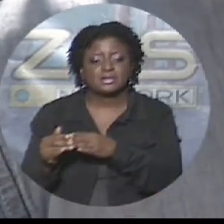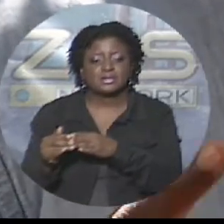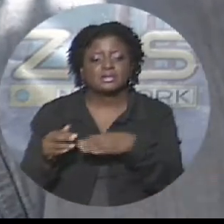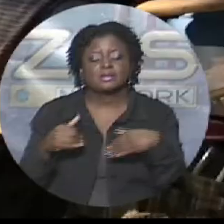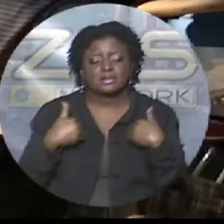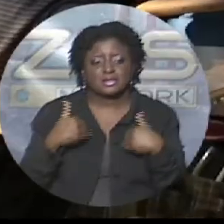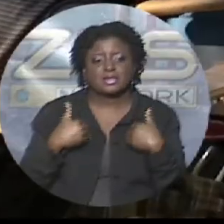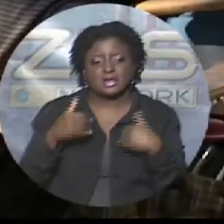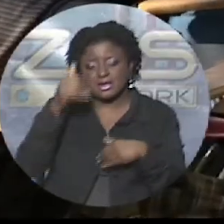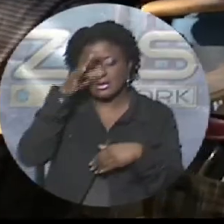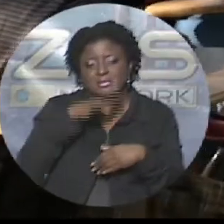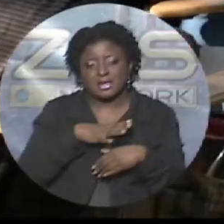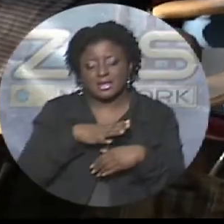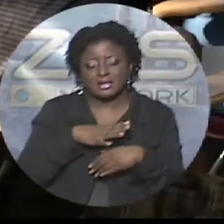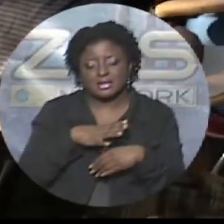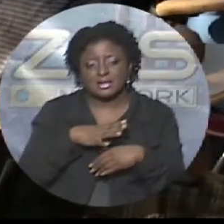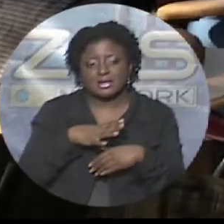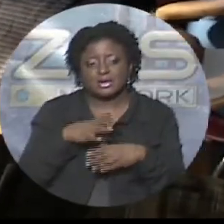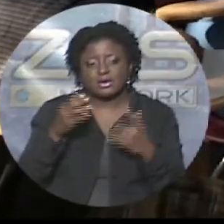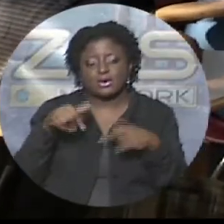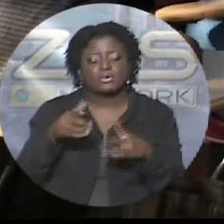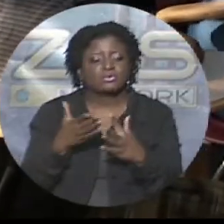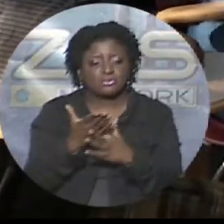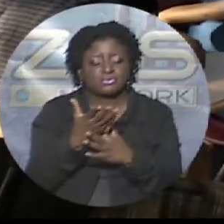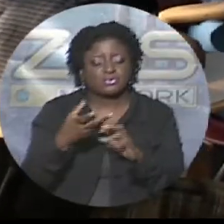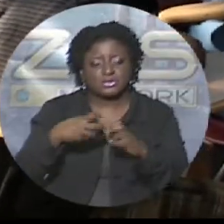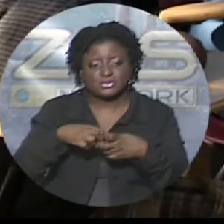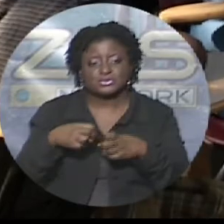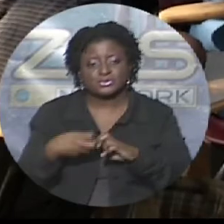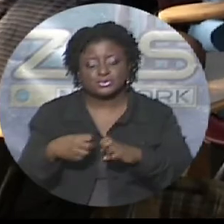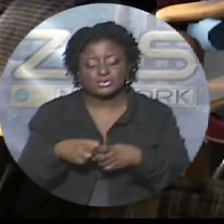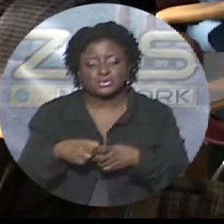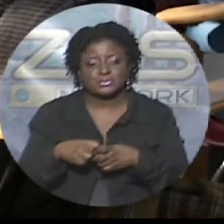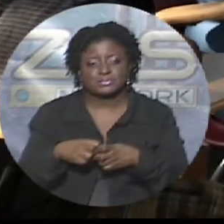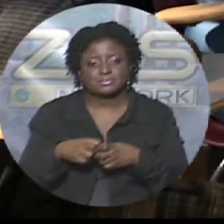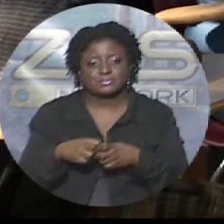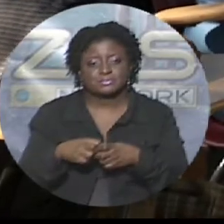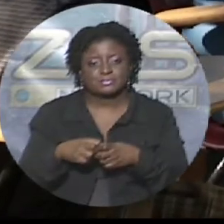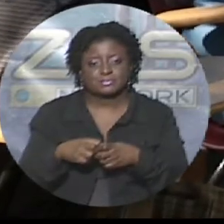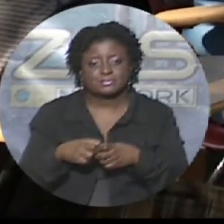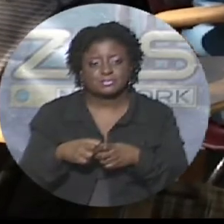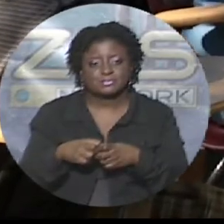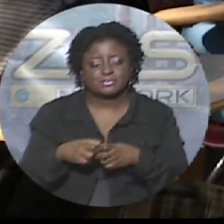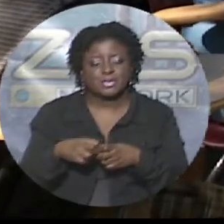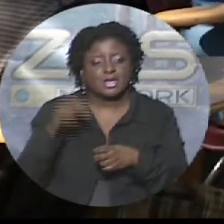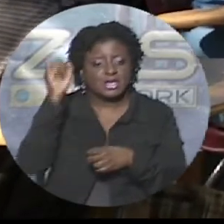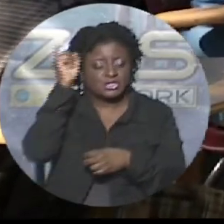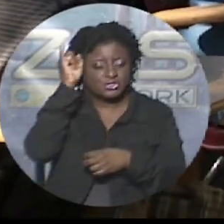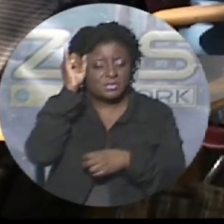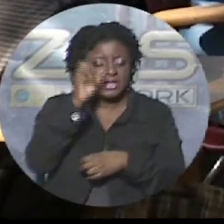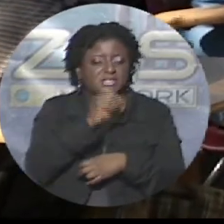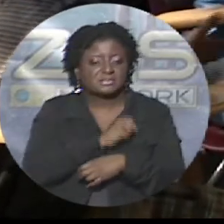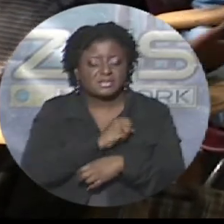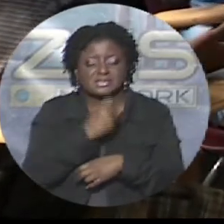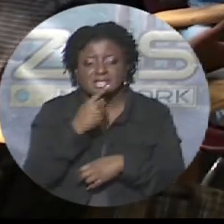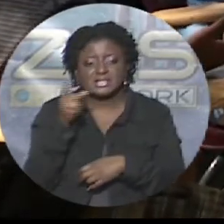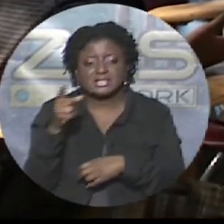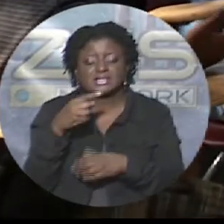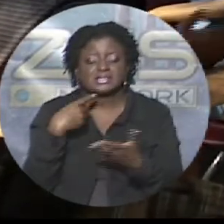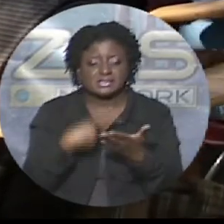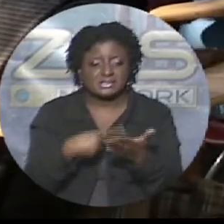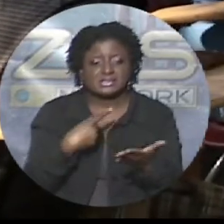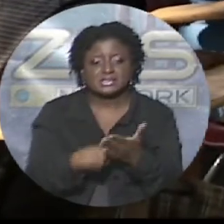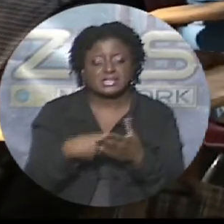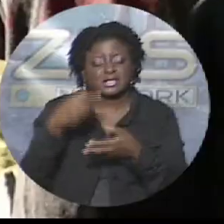school mentoring their boys. Historian Ishmael Smith said one thing he discussed with the mentees was respect.